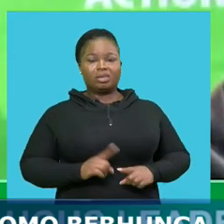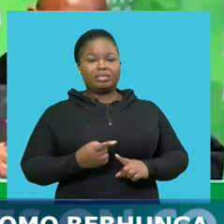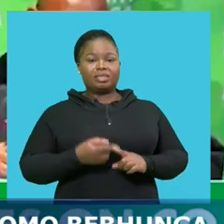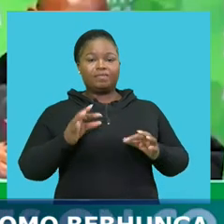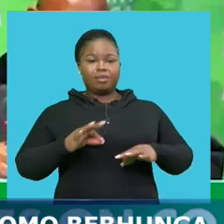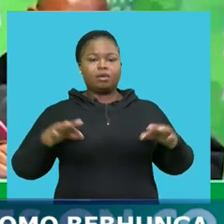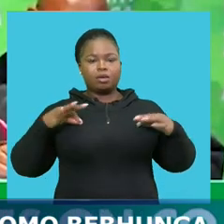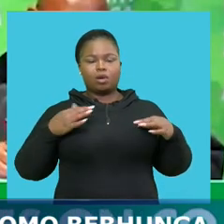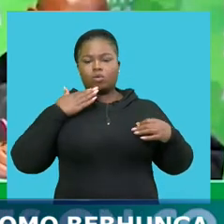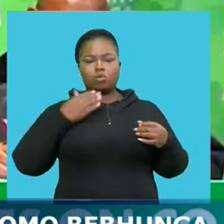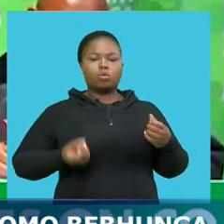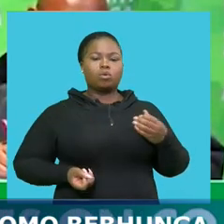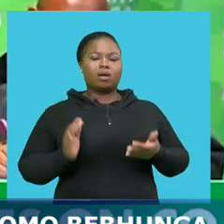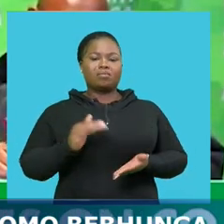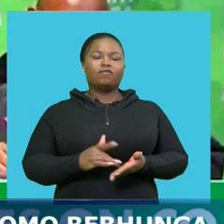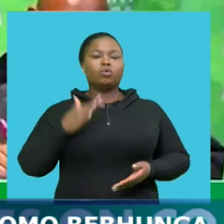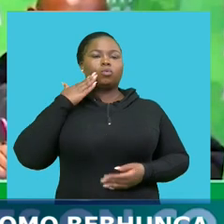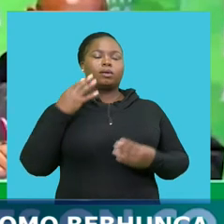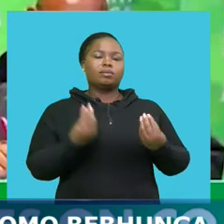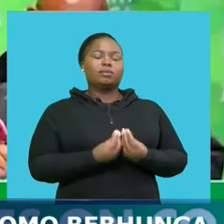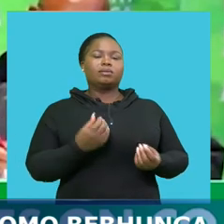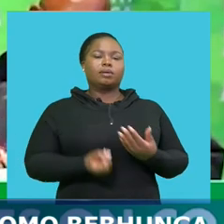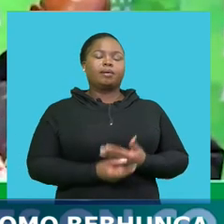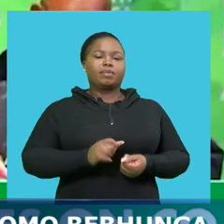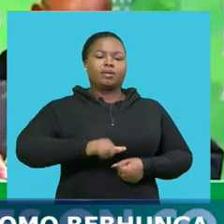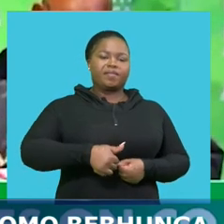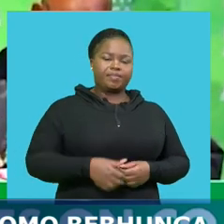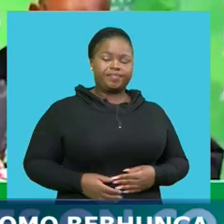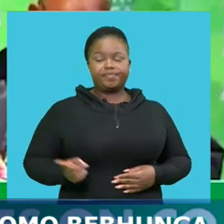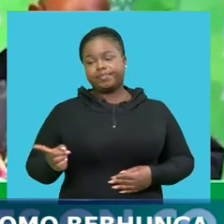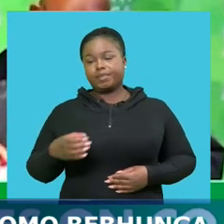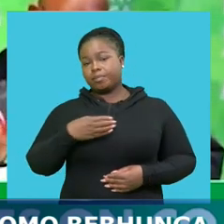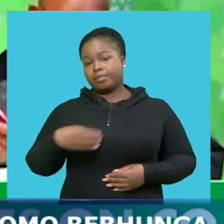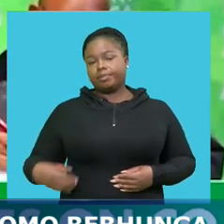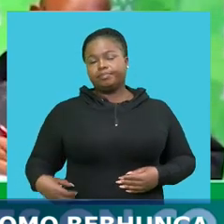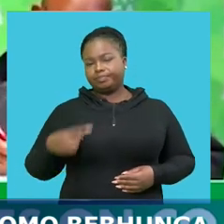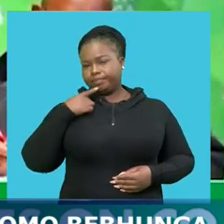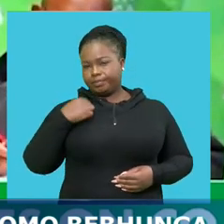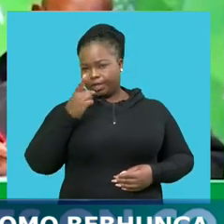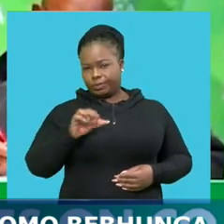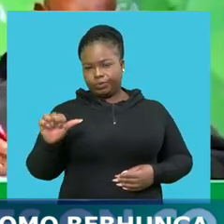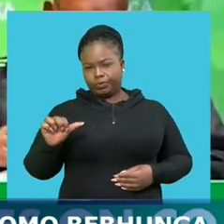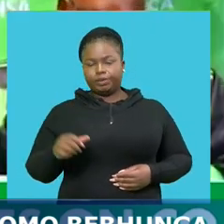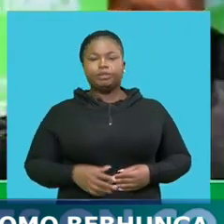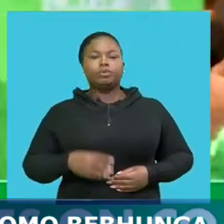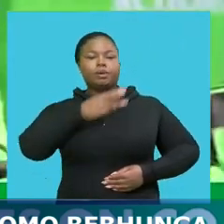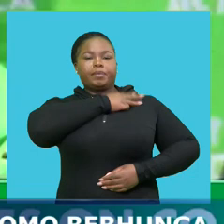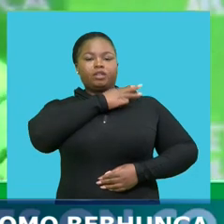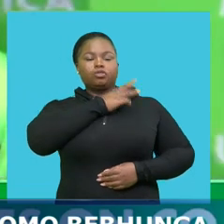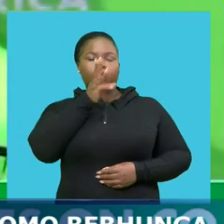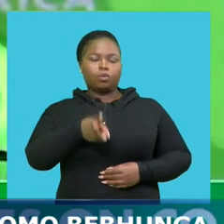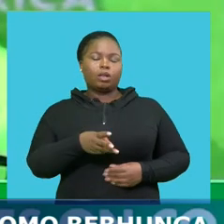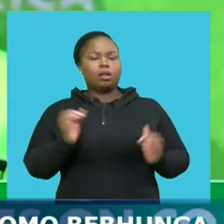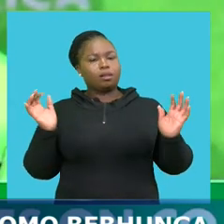mayor. Umongameli weAction SA uHerman Mashaba uthi ebutsheni beveki ezayo umanejala wesixeko uza